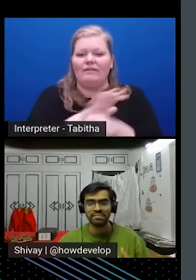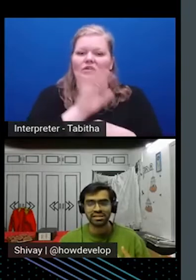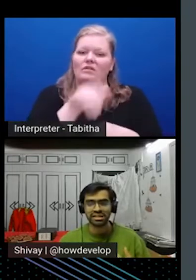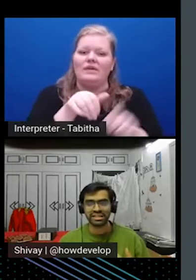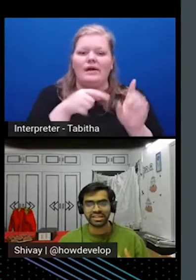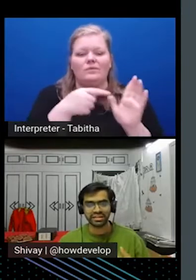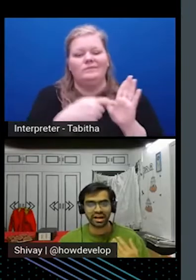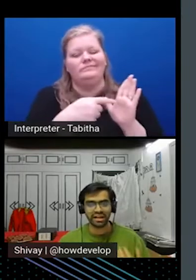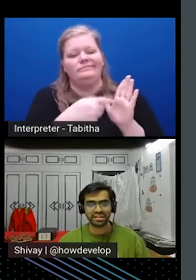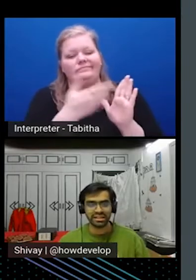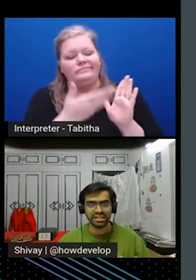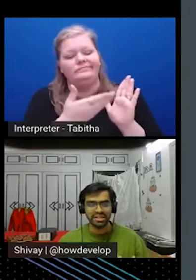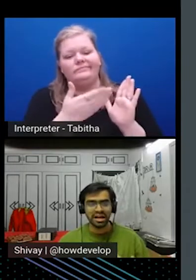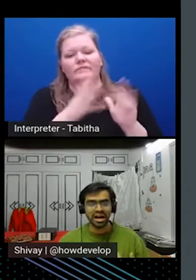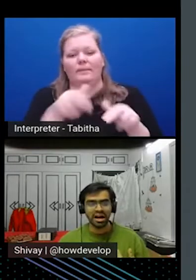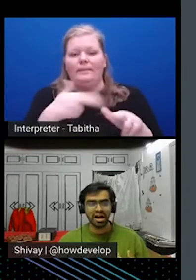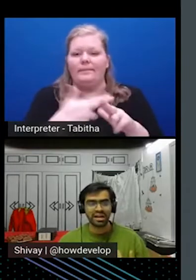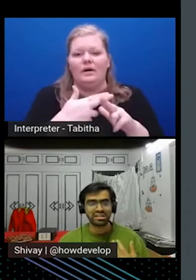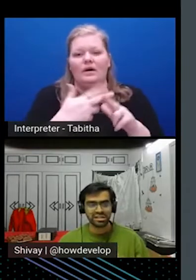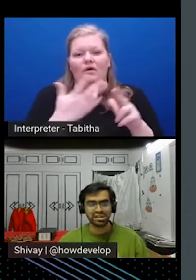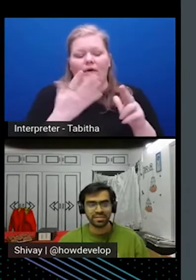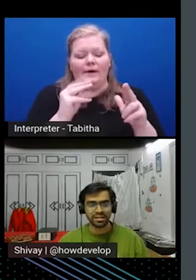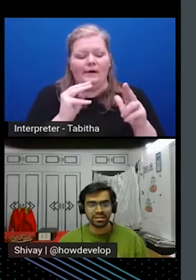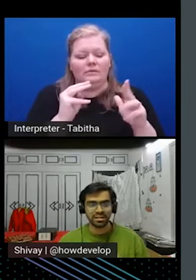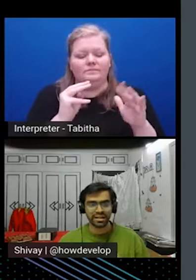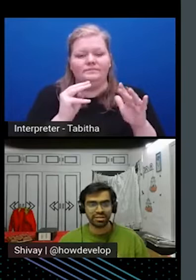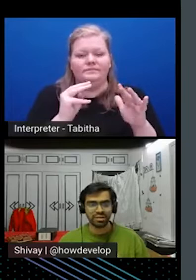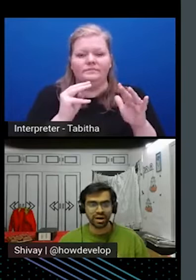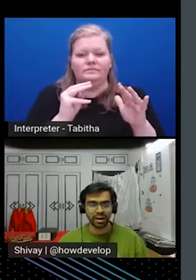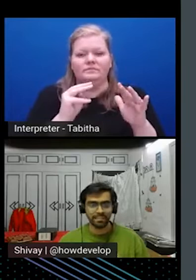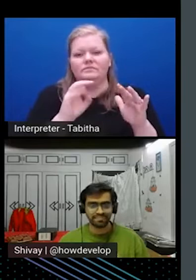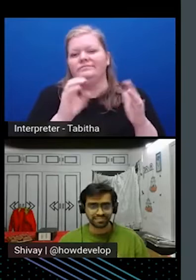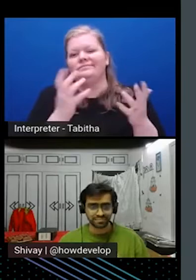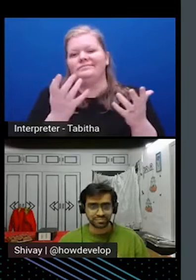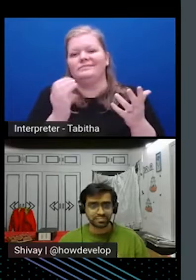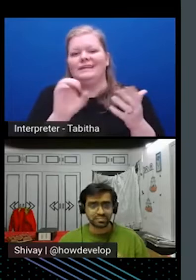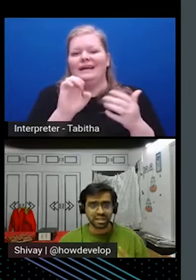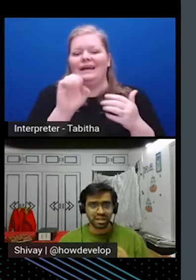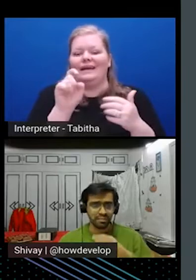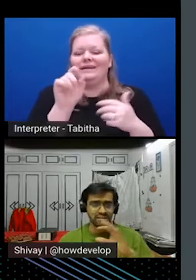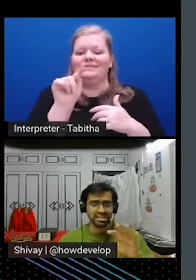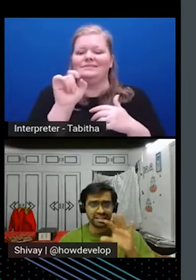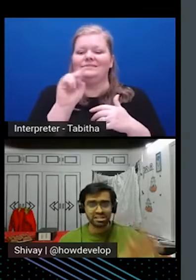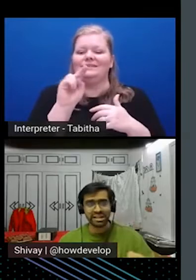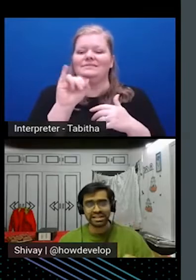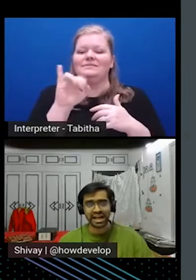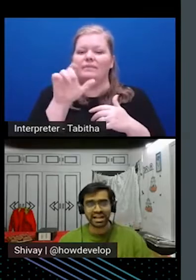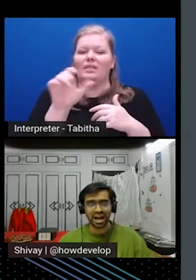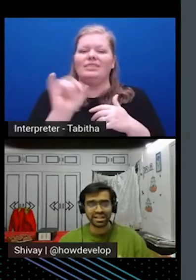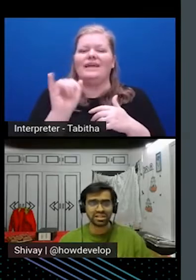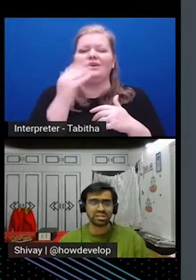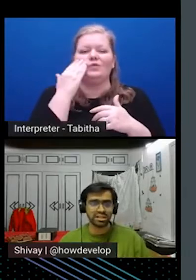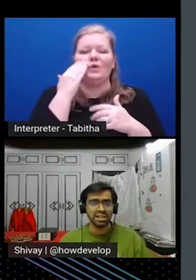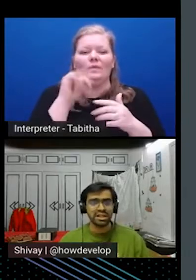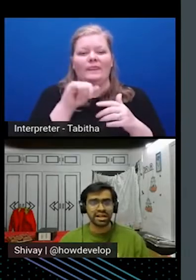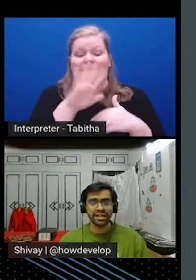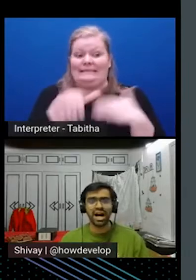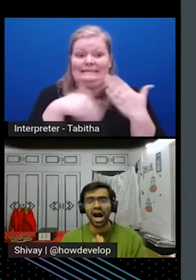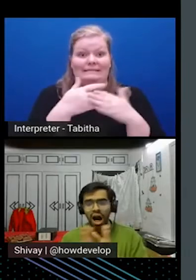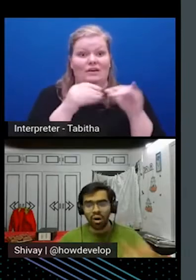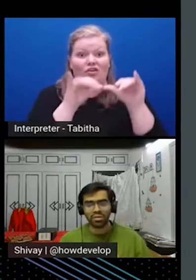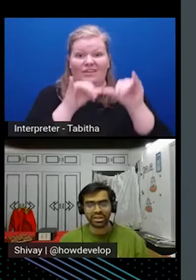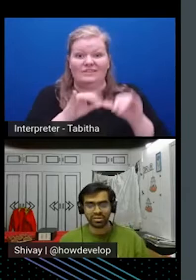is basically regarding the extensible basically this entire architecture